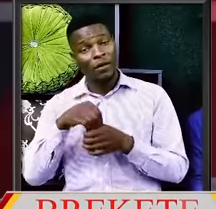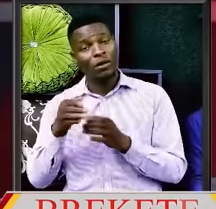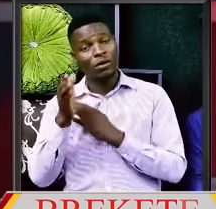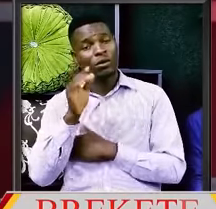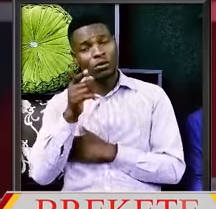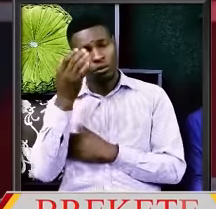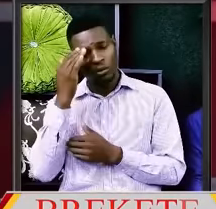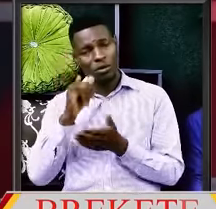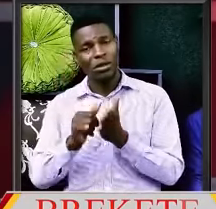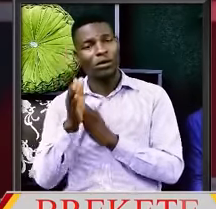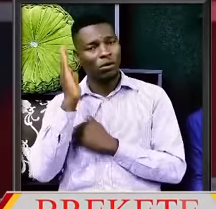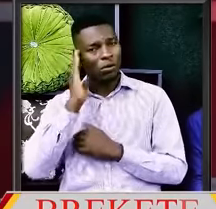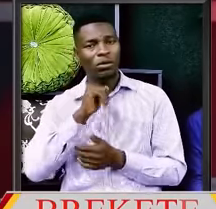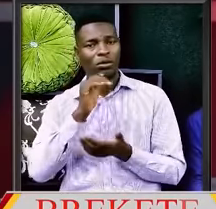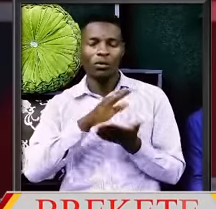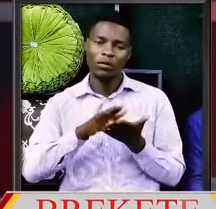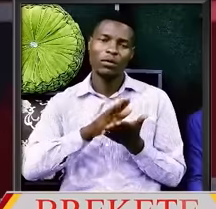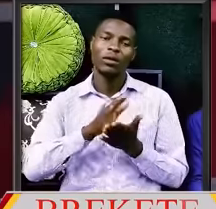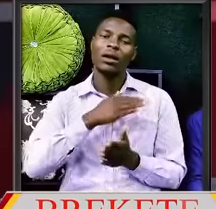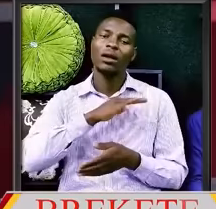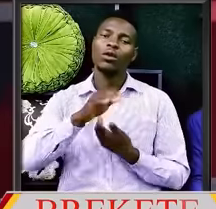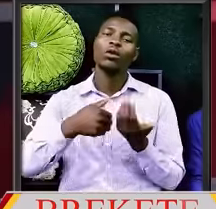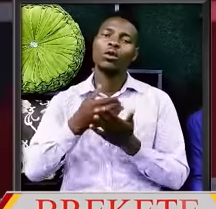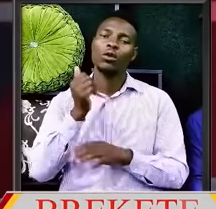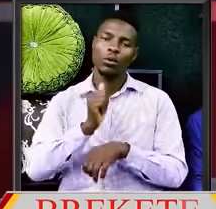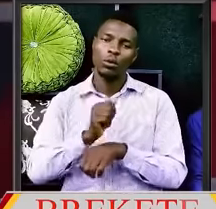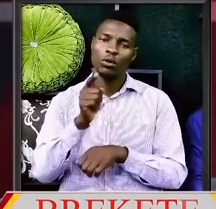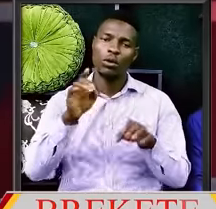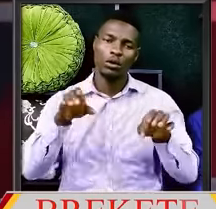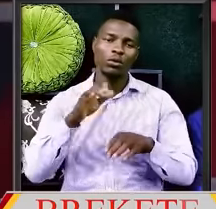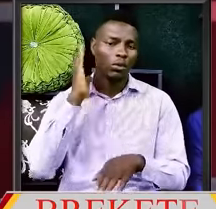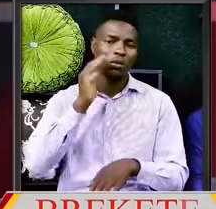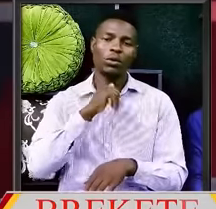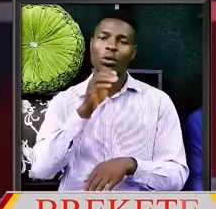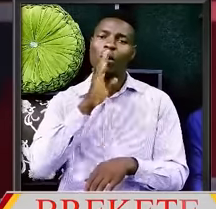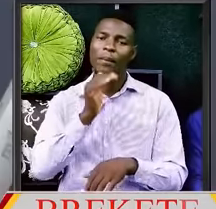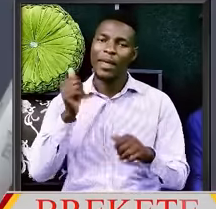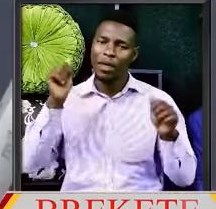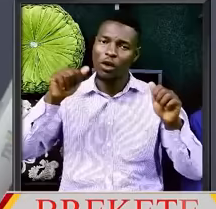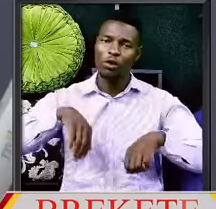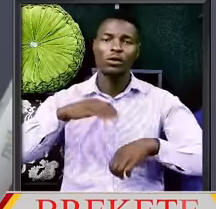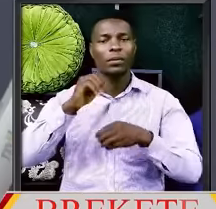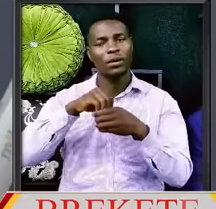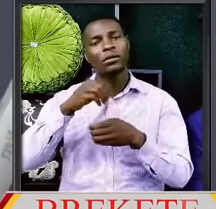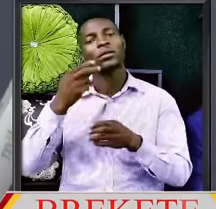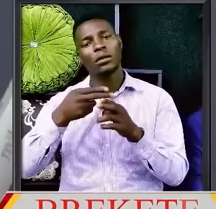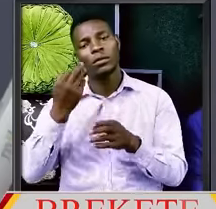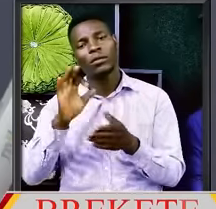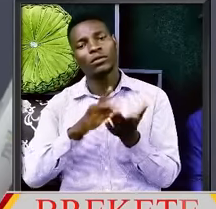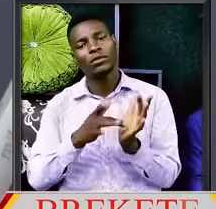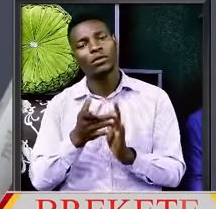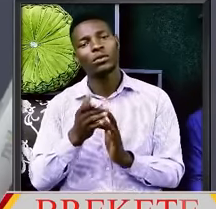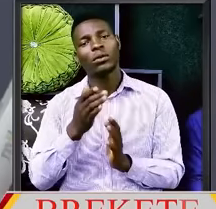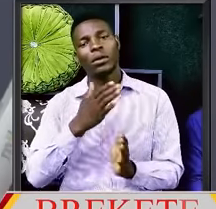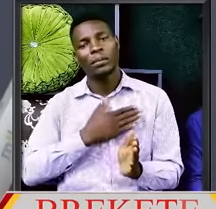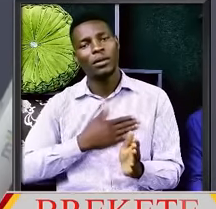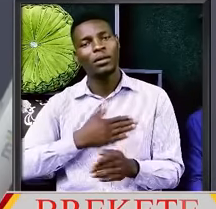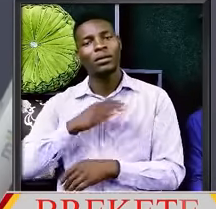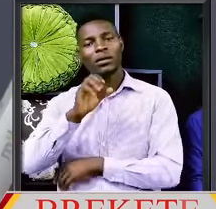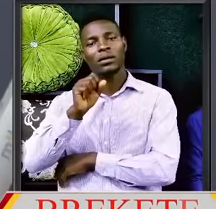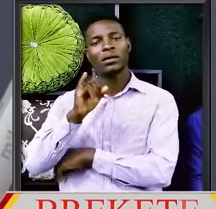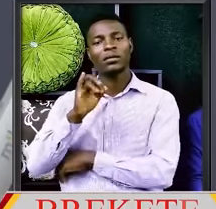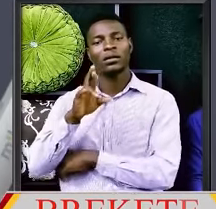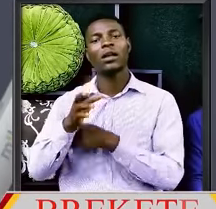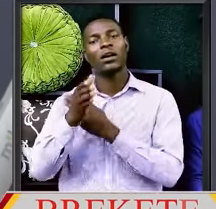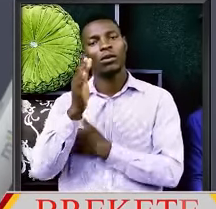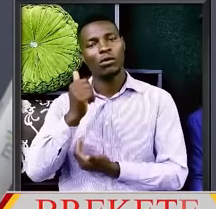all the good work you have been doing will not be condemned in the name of Jesus. Amen. Thank you. Please, sir. God will help. Thank you, sir.